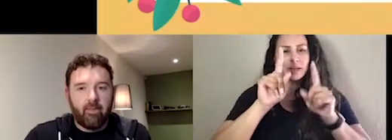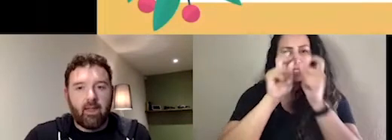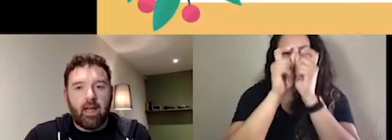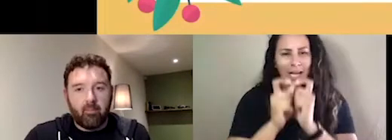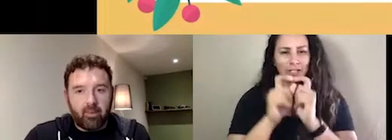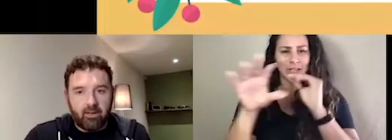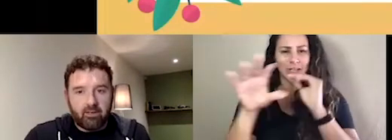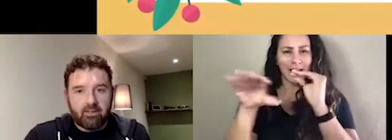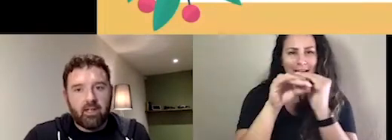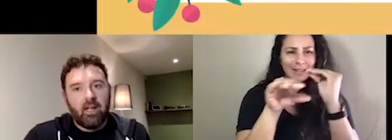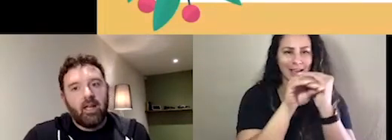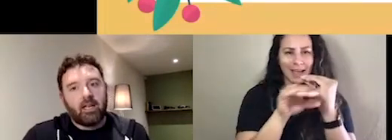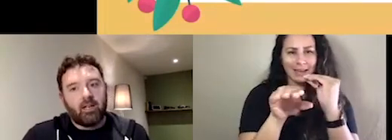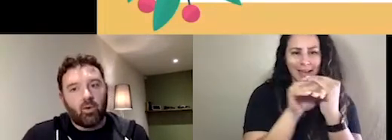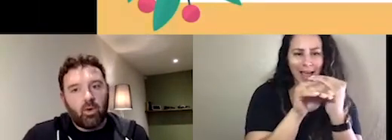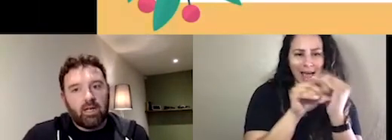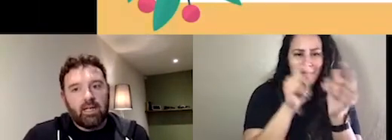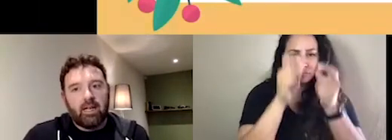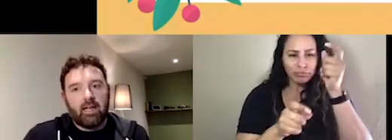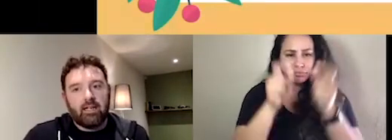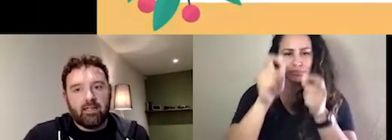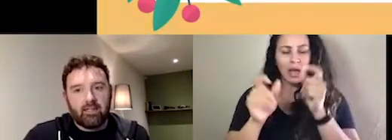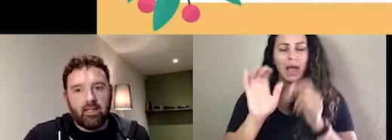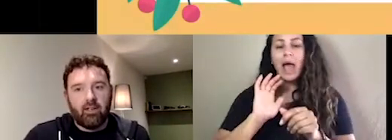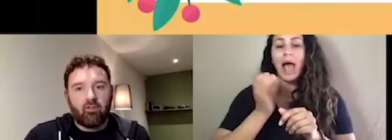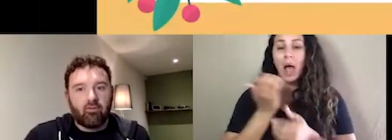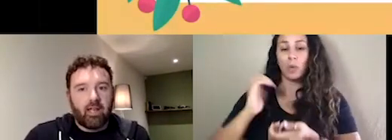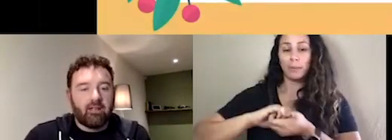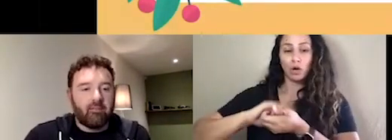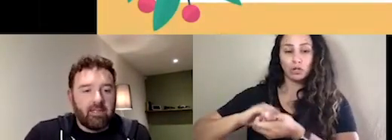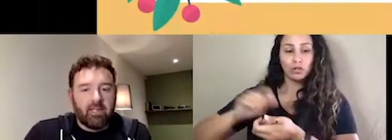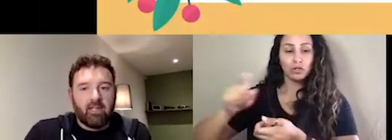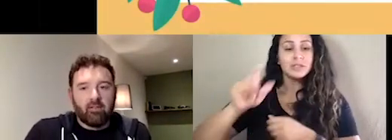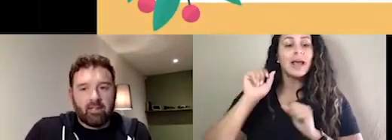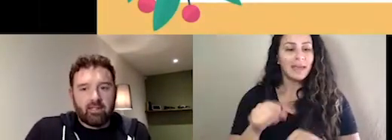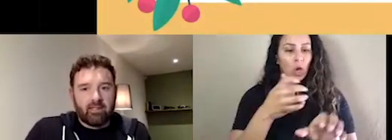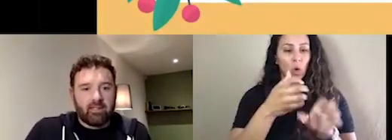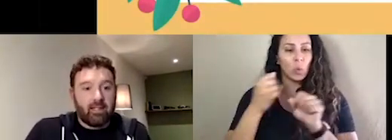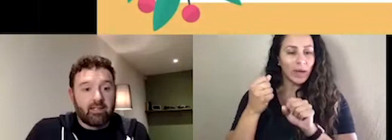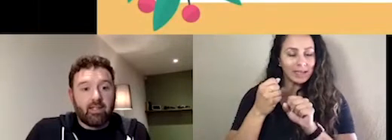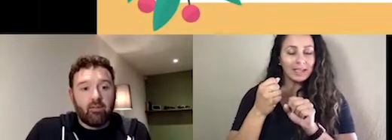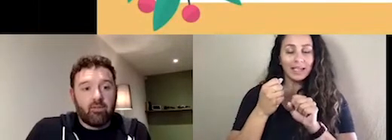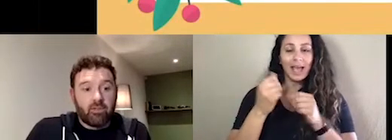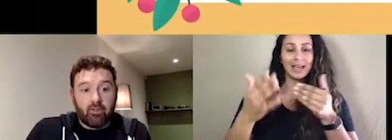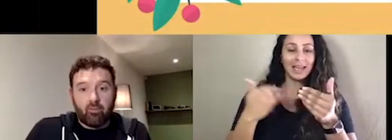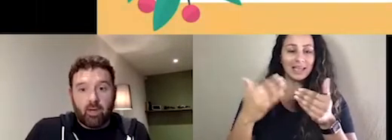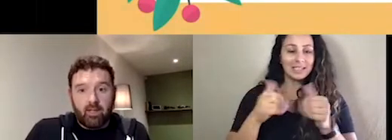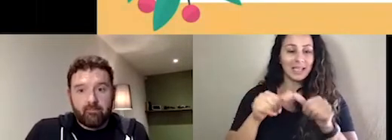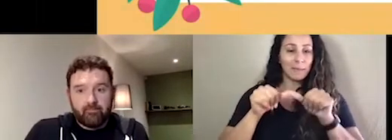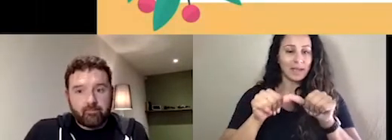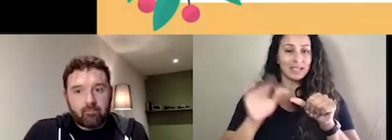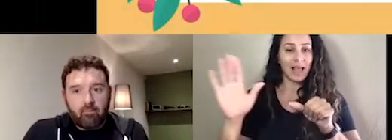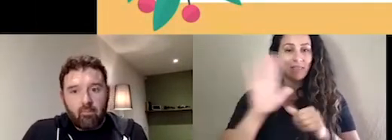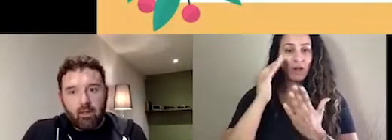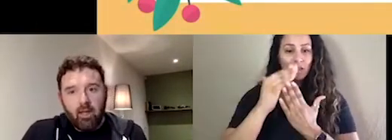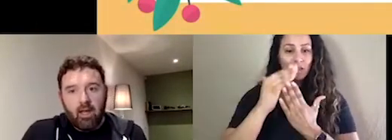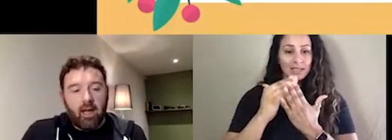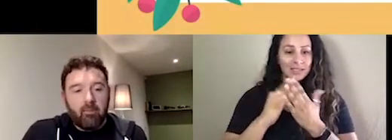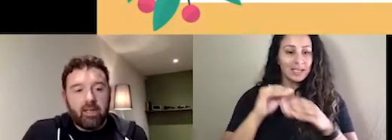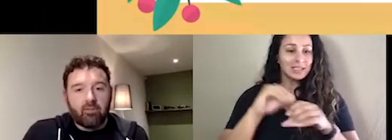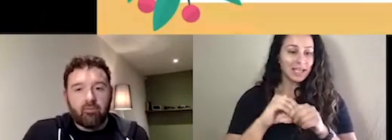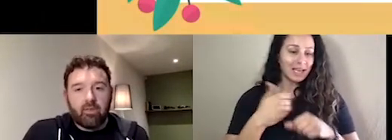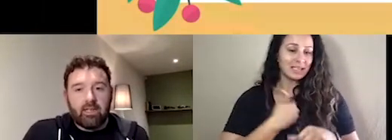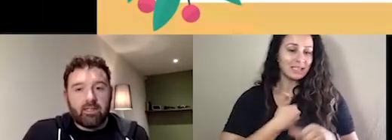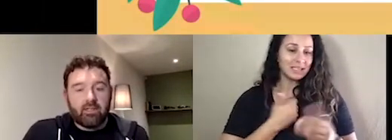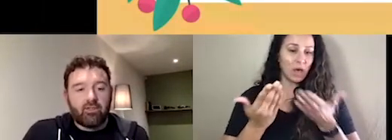more. App partners can quickly and easily create and maintain their listings in a self-serve way and